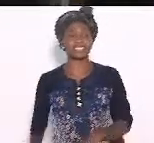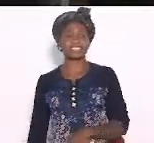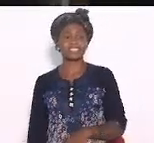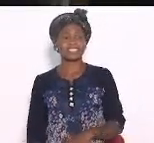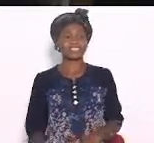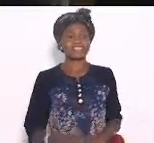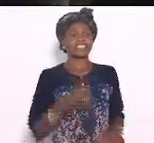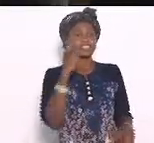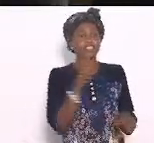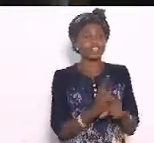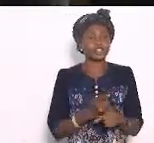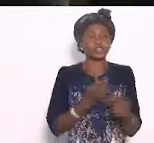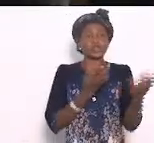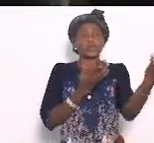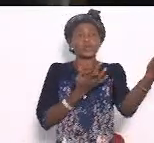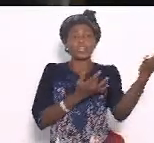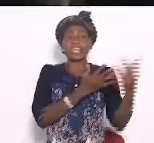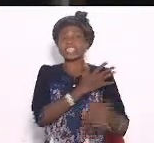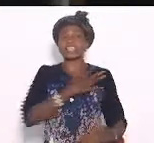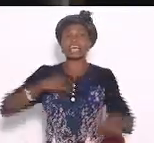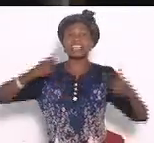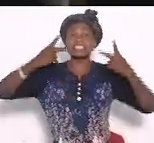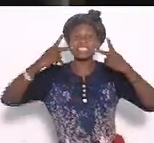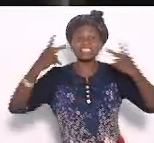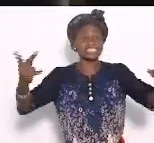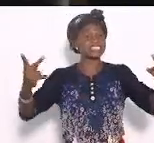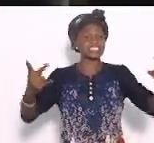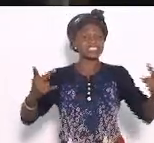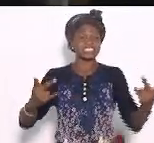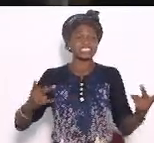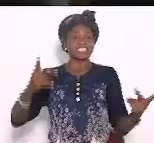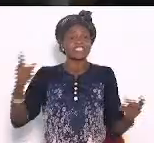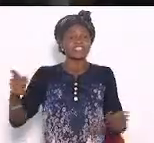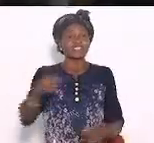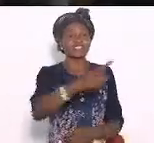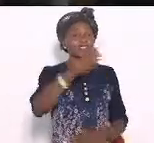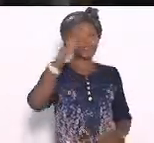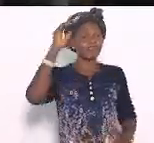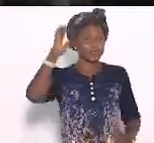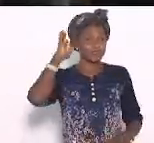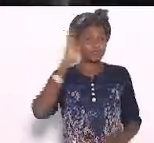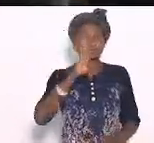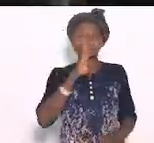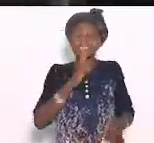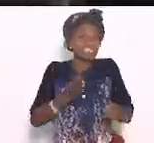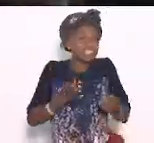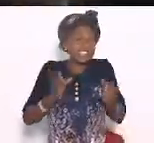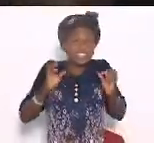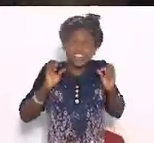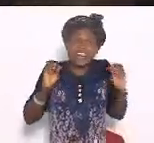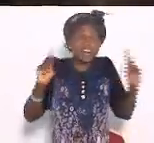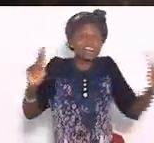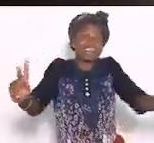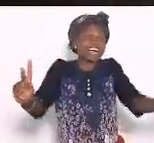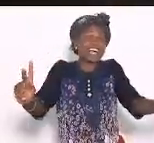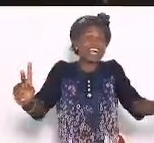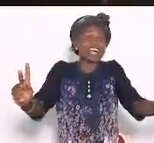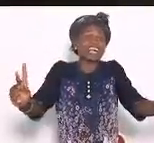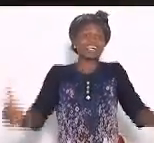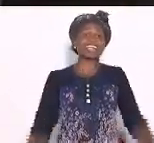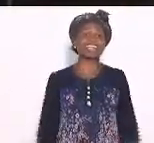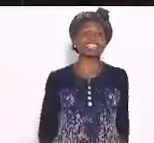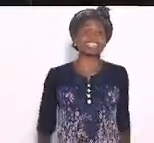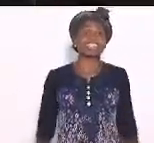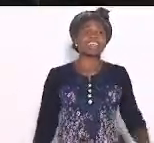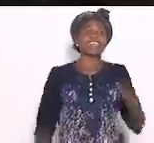pass just wait and see you be